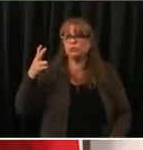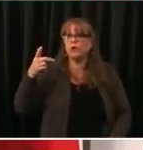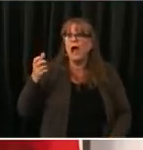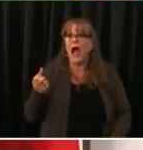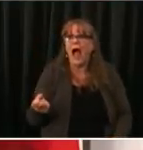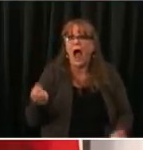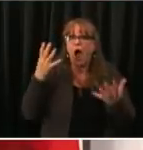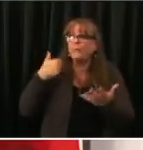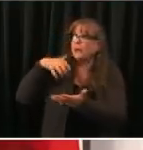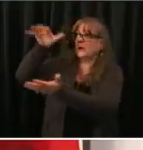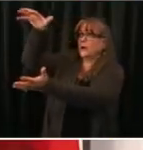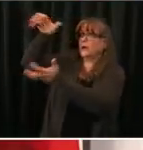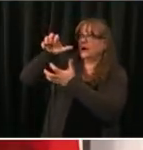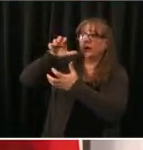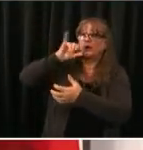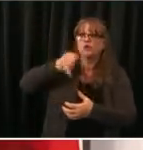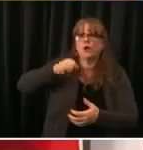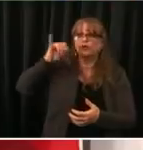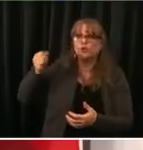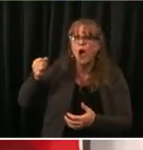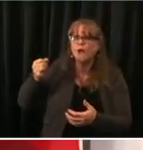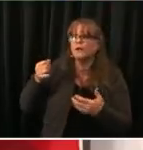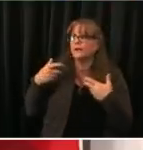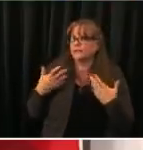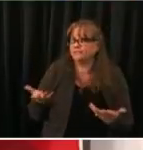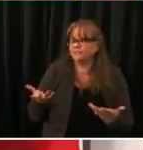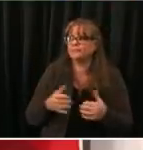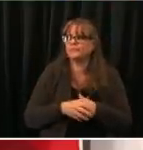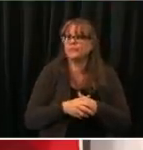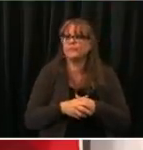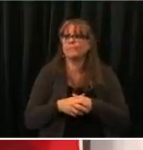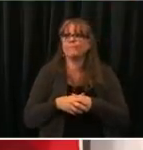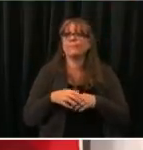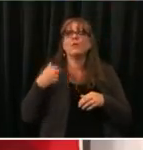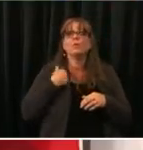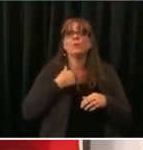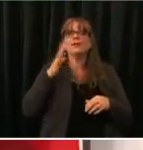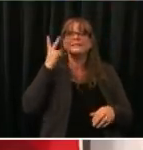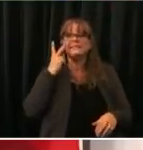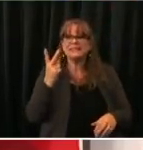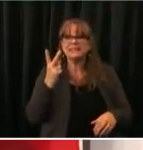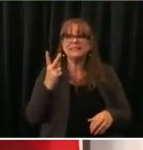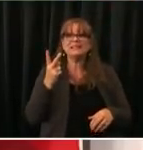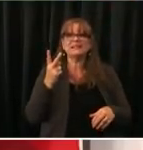cadence afterwards? Then we can. This plan that you saw today is absent that. That's why